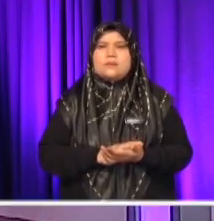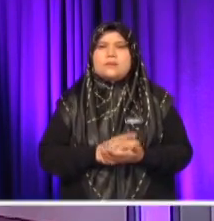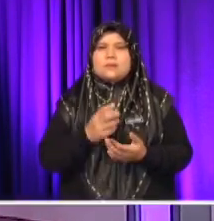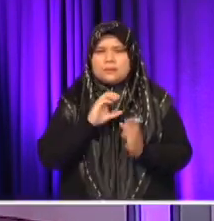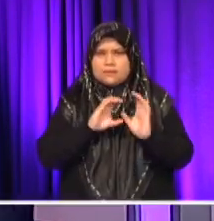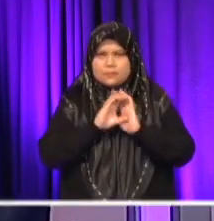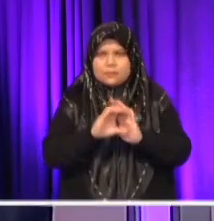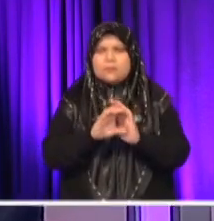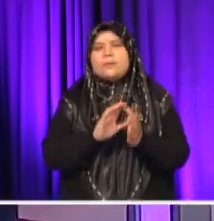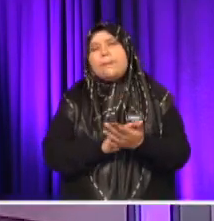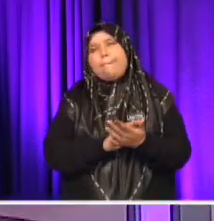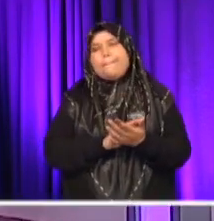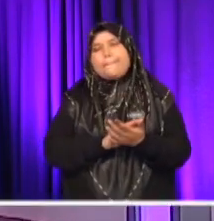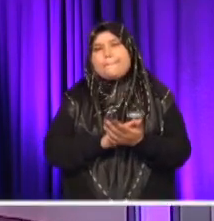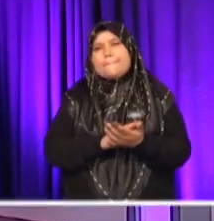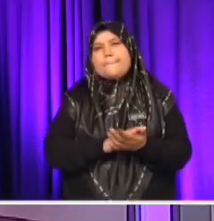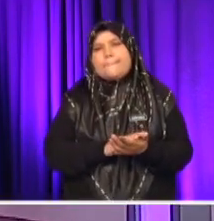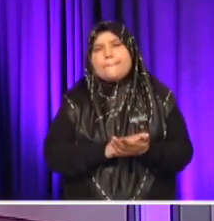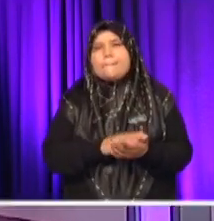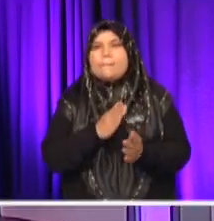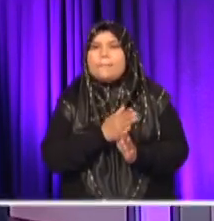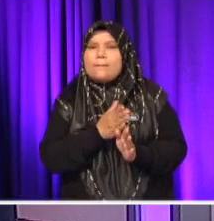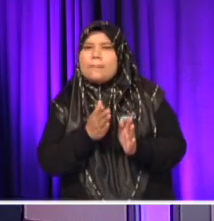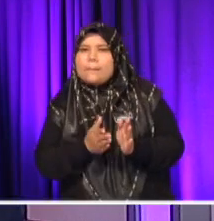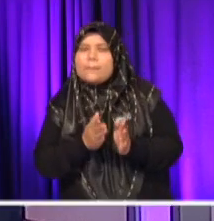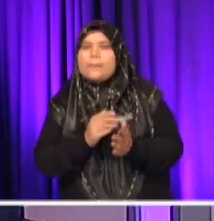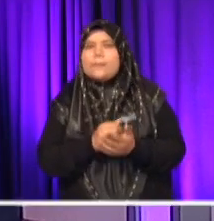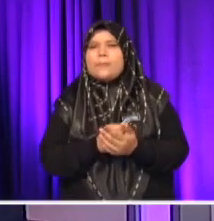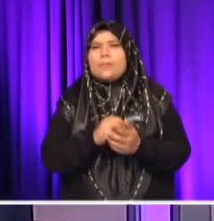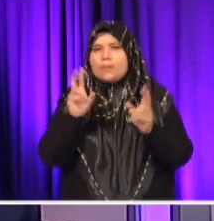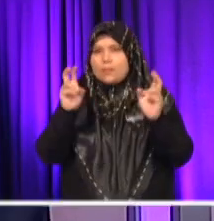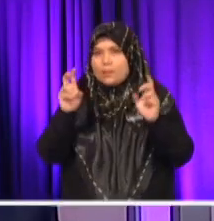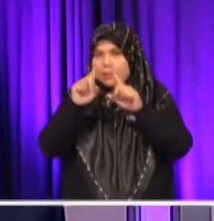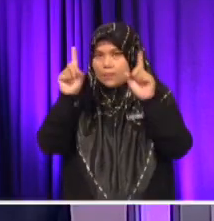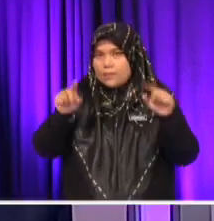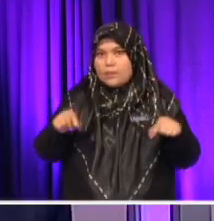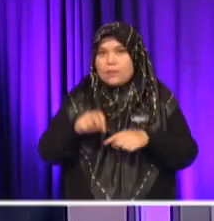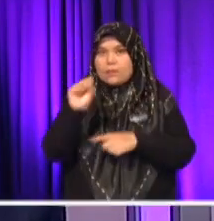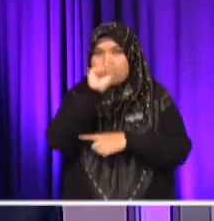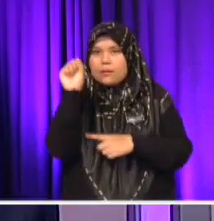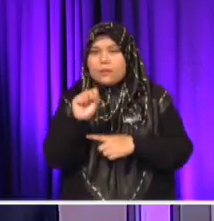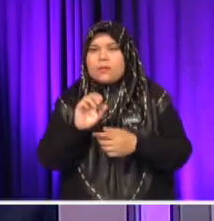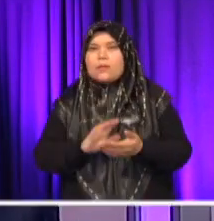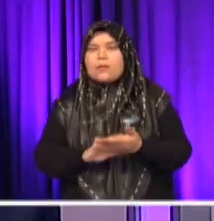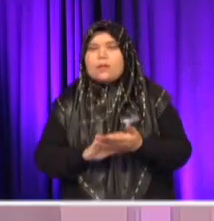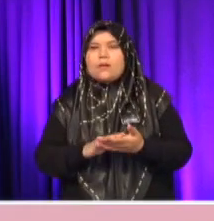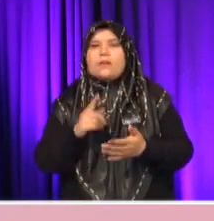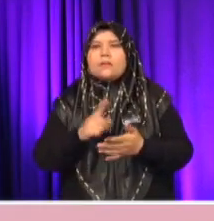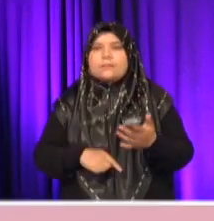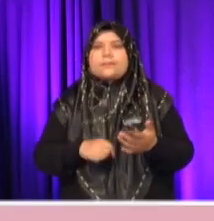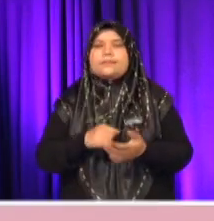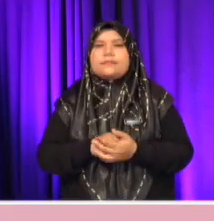guys, sure. okay? So your neighbor, Ali, borrowed a book from you. You need the book back. So